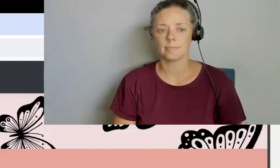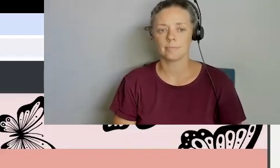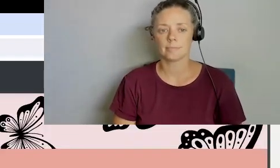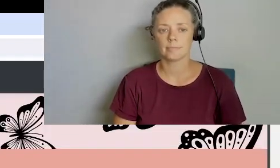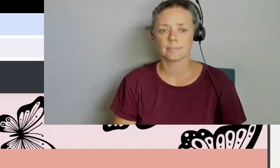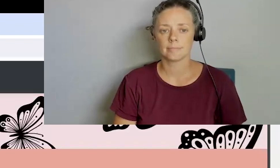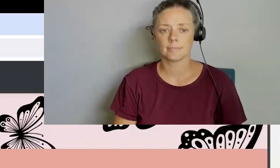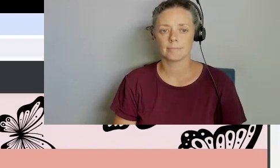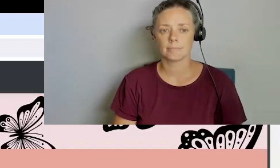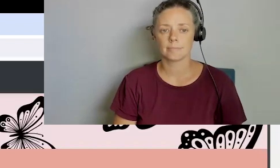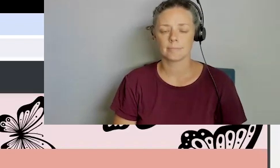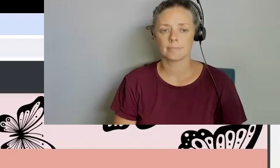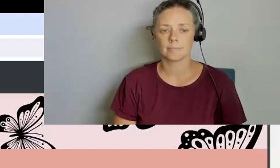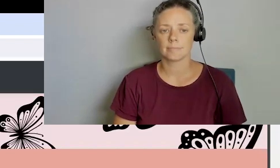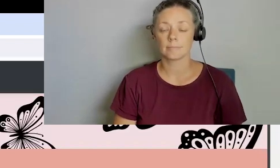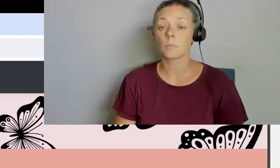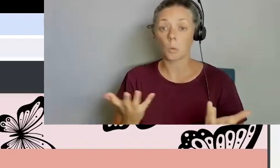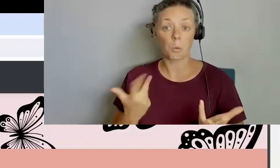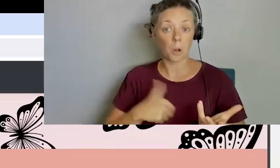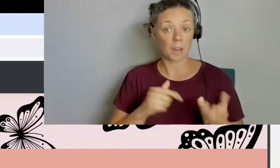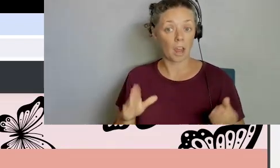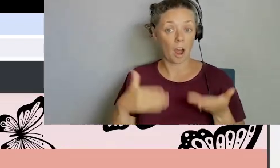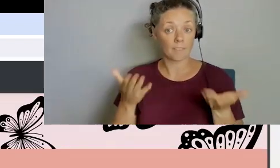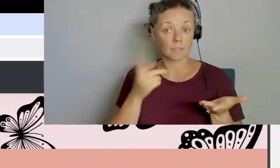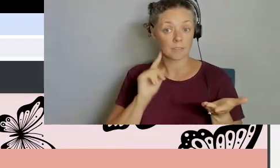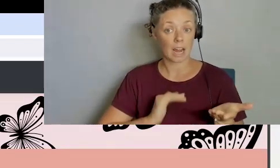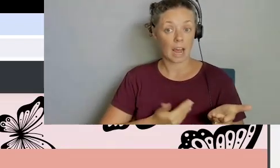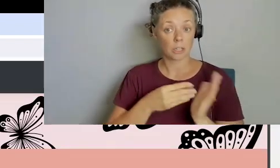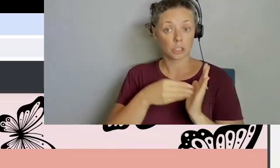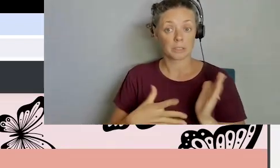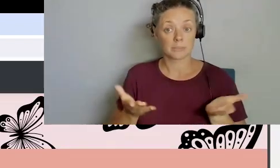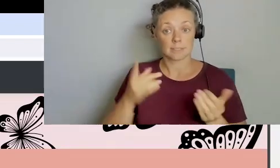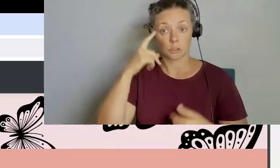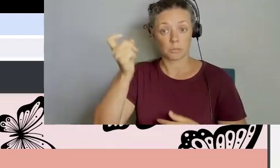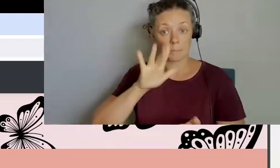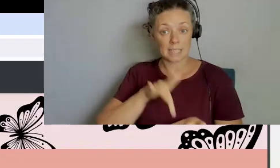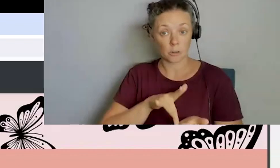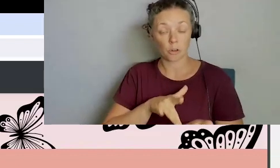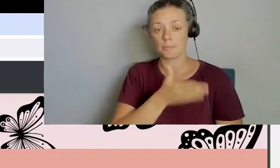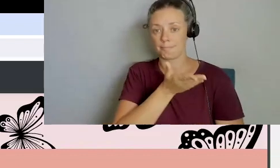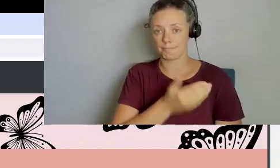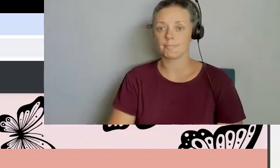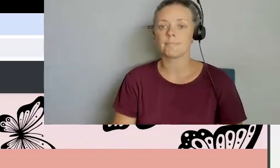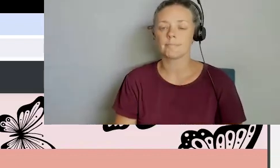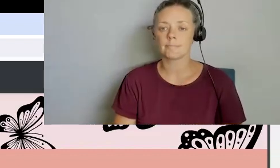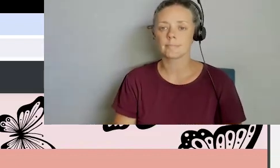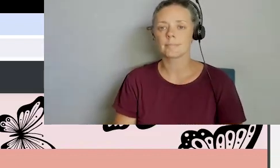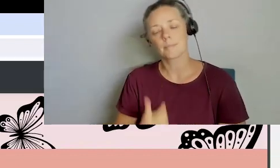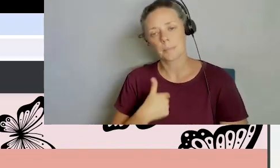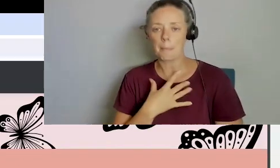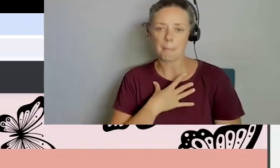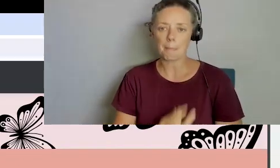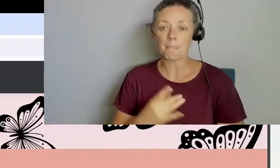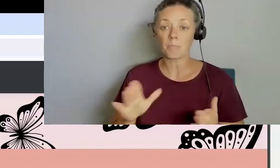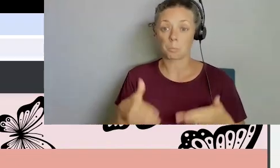So what do we offer to our students at the Dream Center? So I like to present the Dream